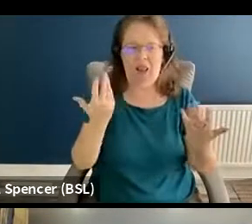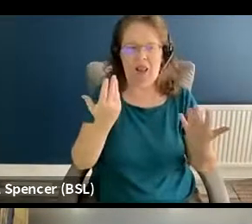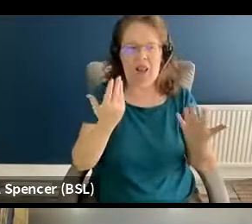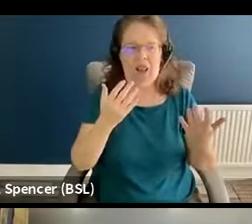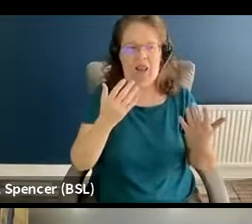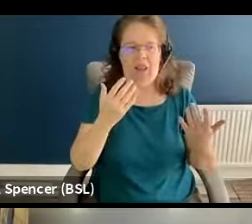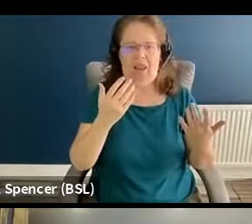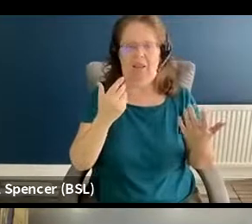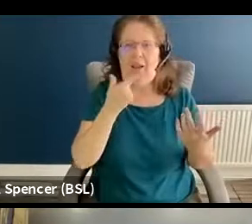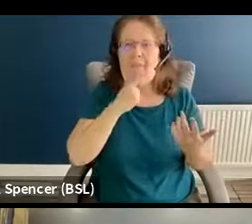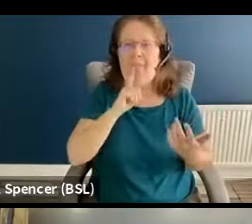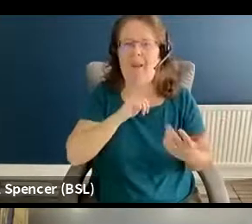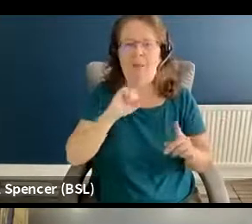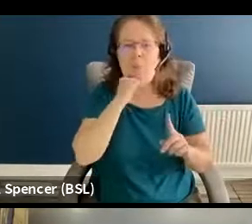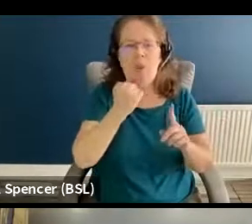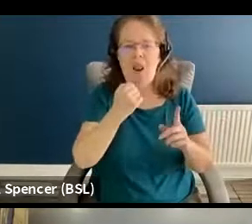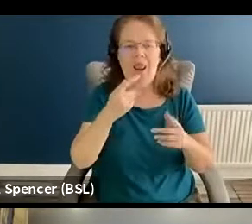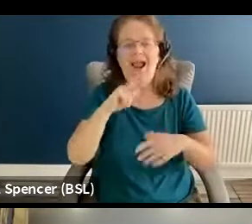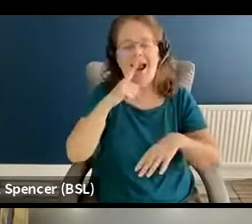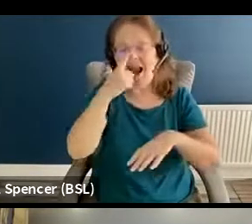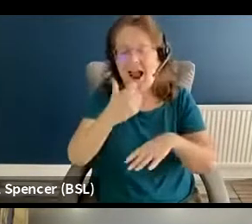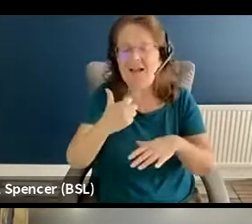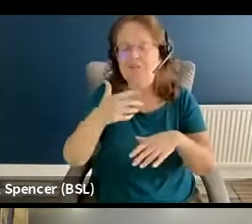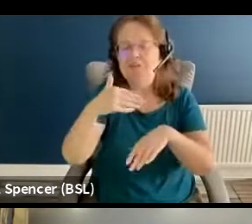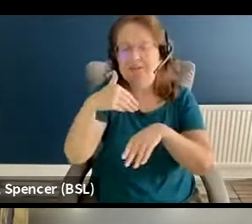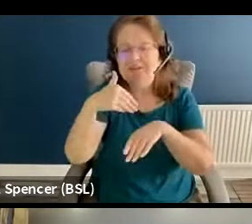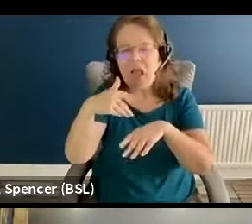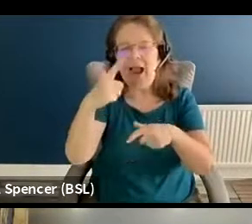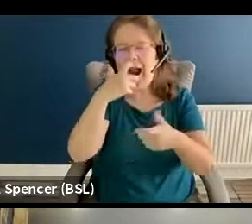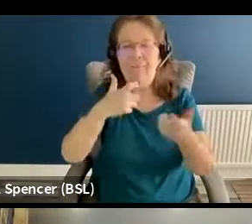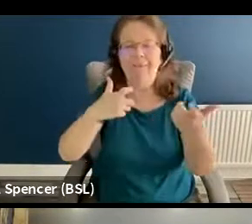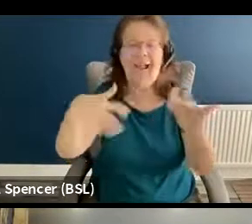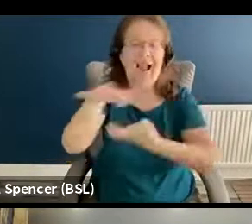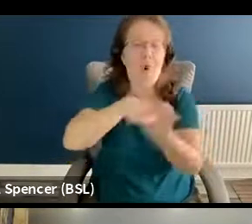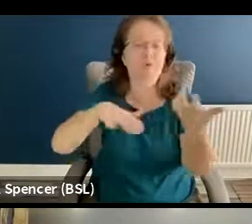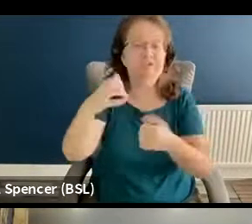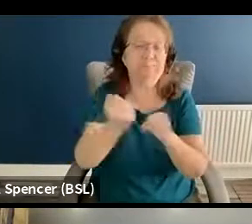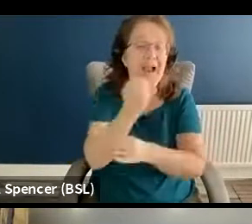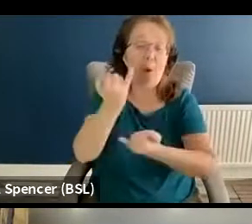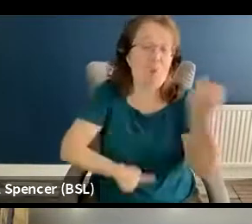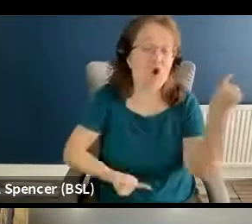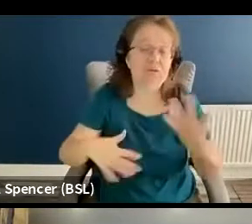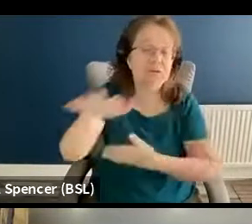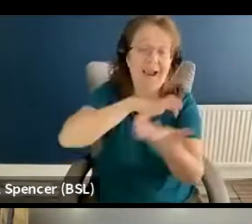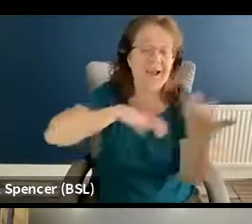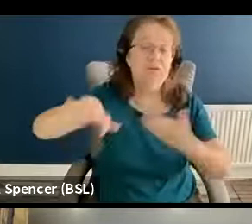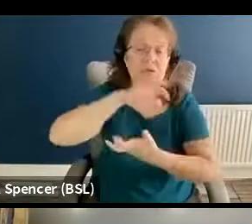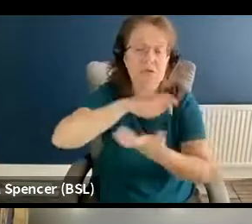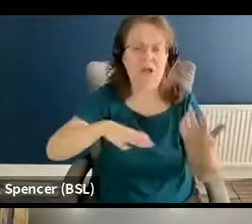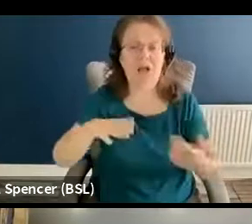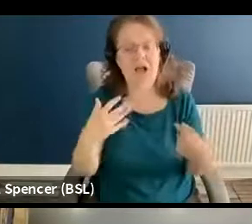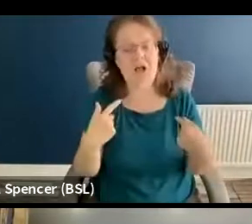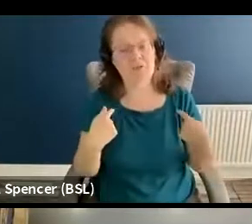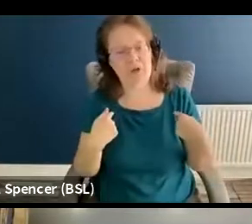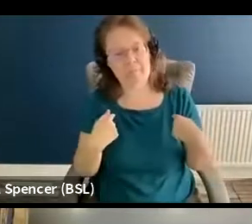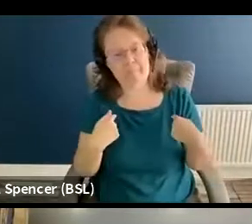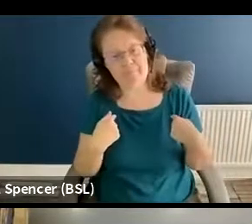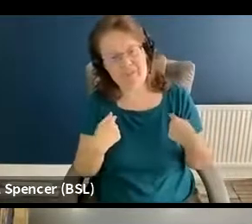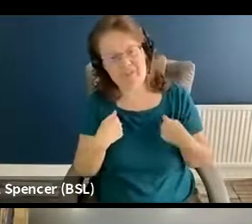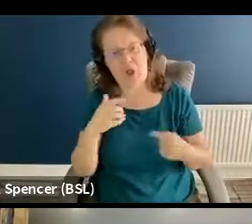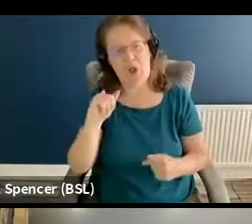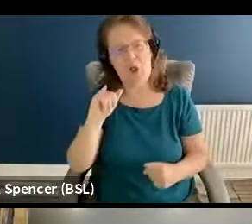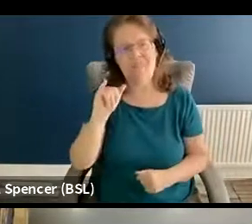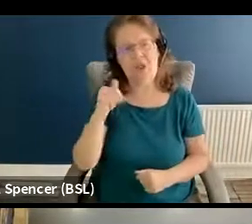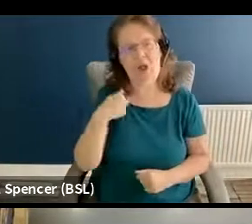off that it can cause quite a bit of chaos as well. So I think, we probably need